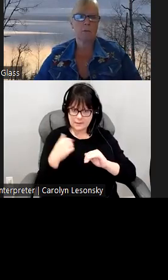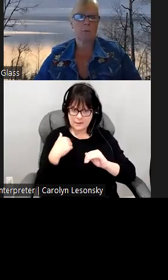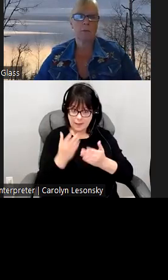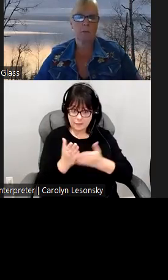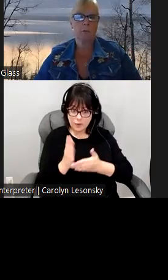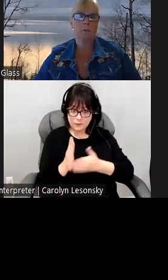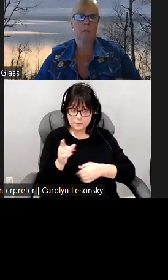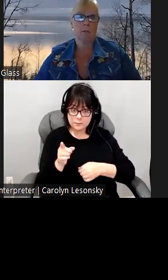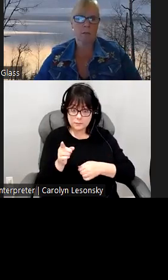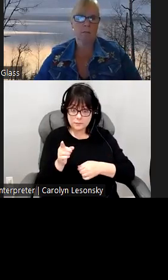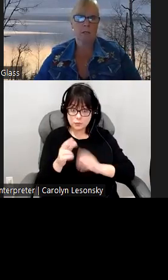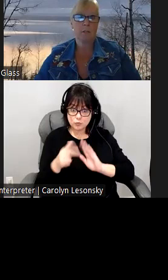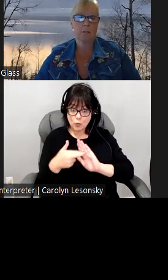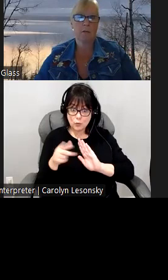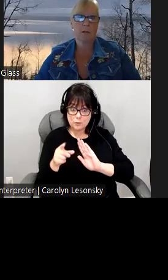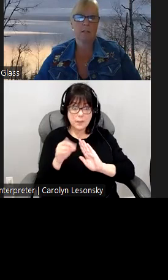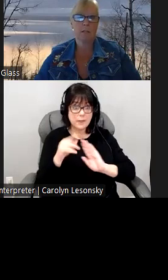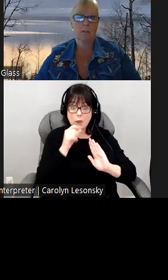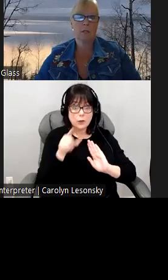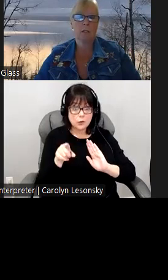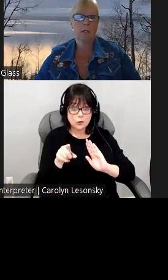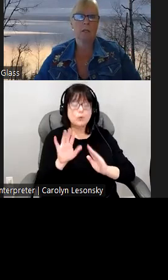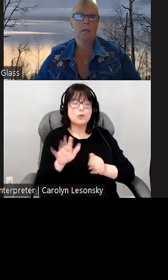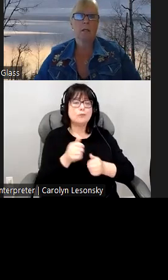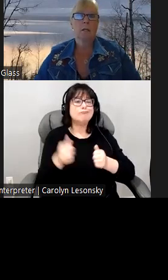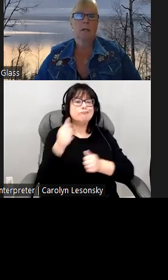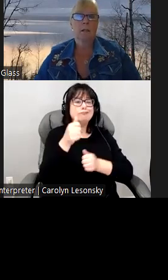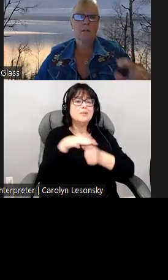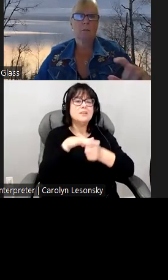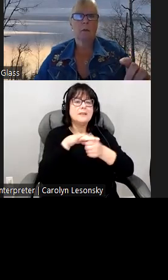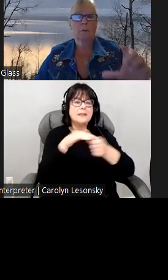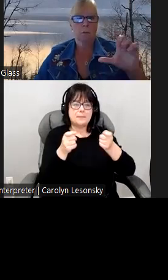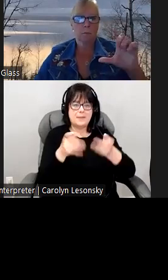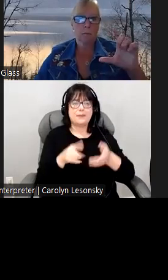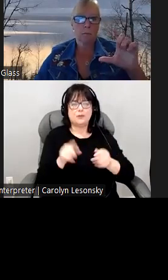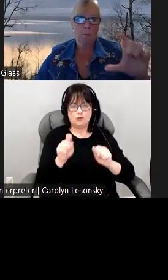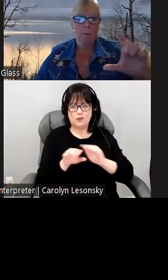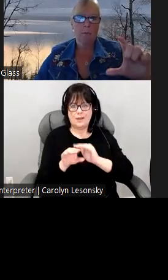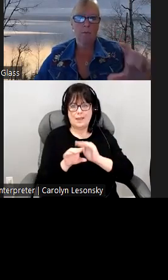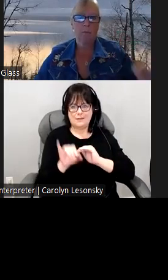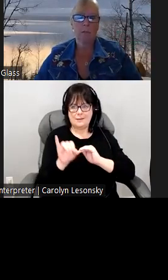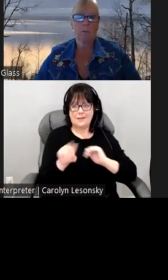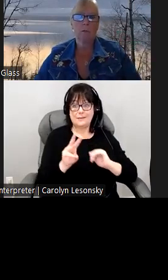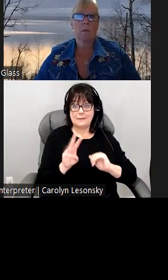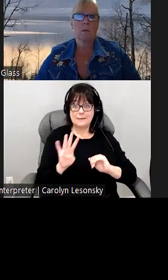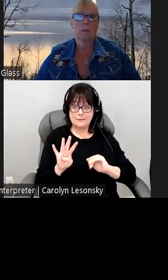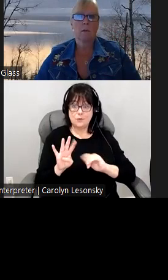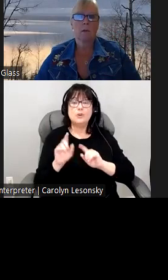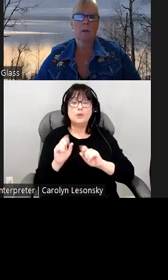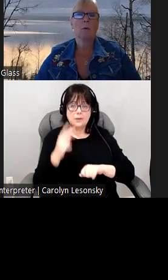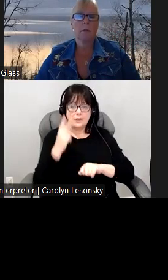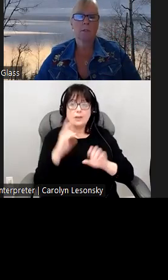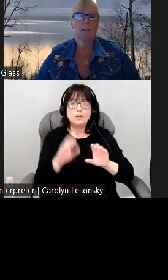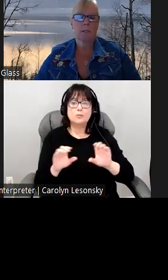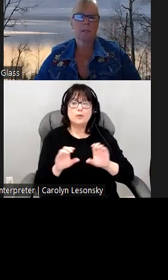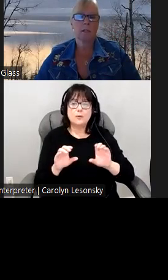64 report. If you don't, then your site manager should have access to it. And that's where those numbered performance